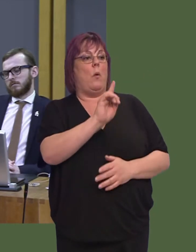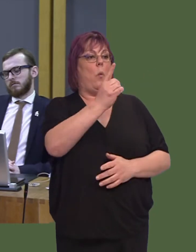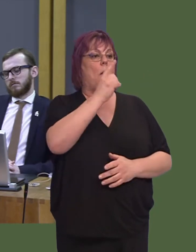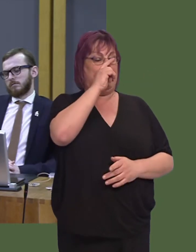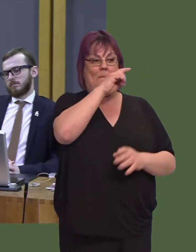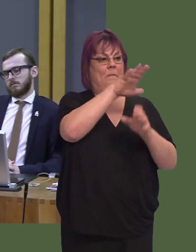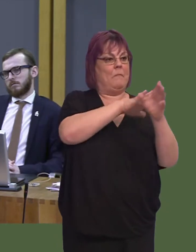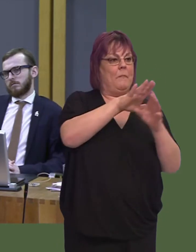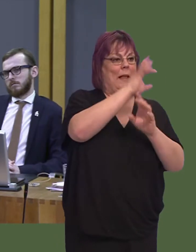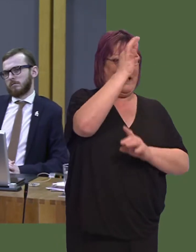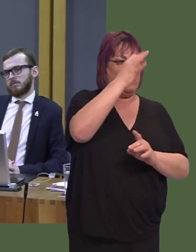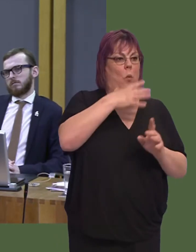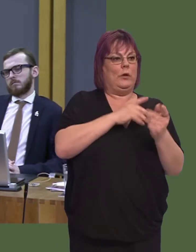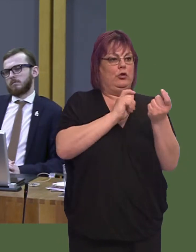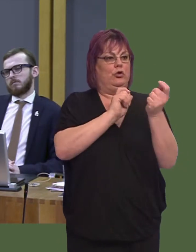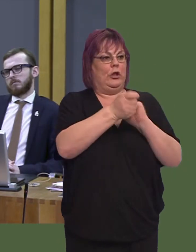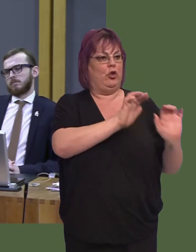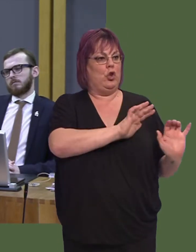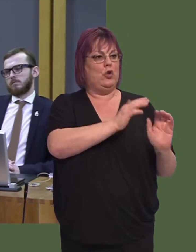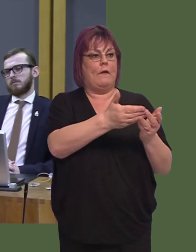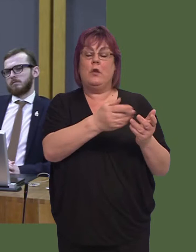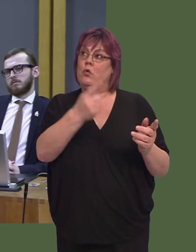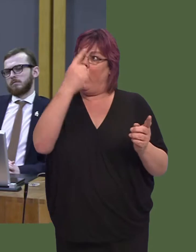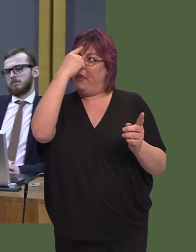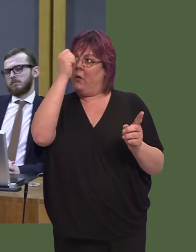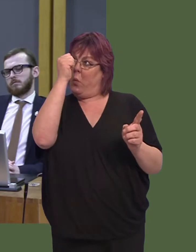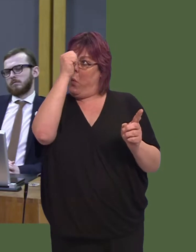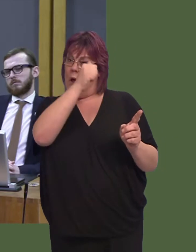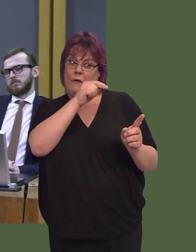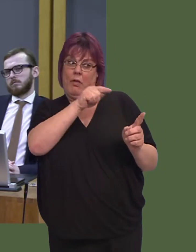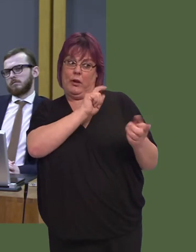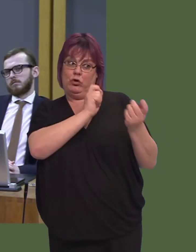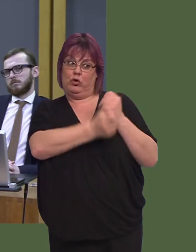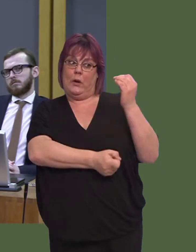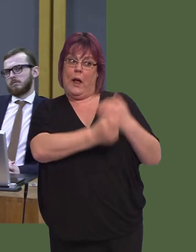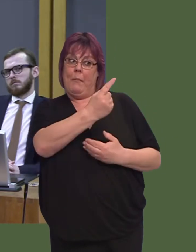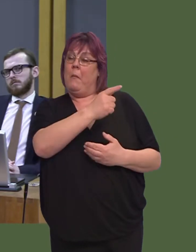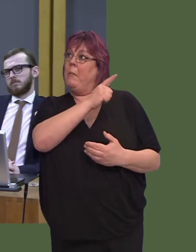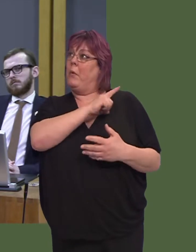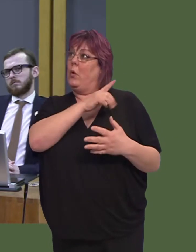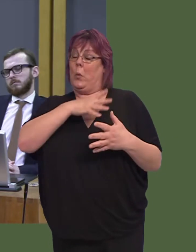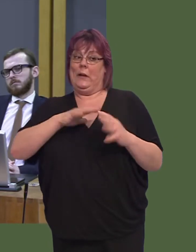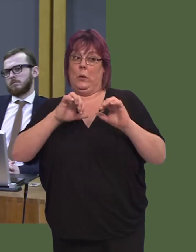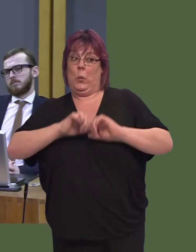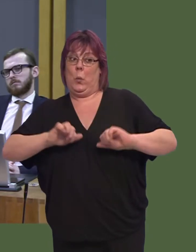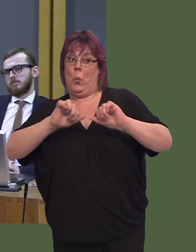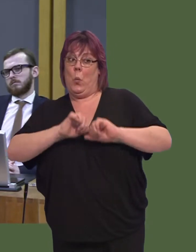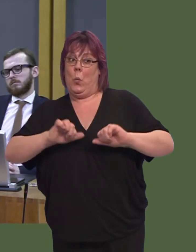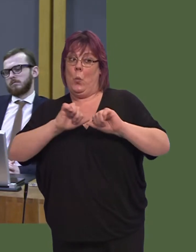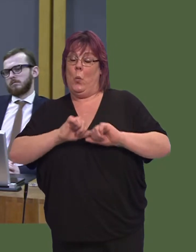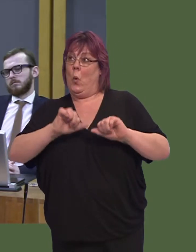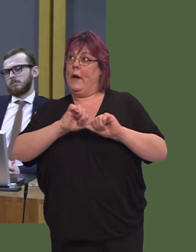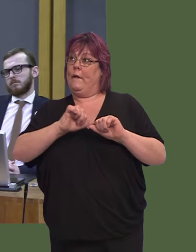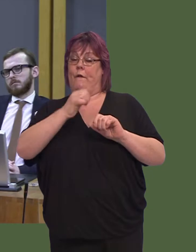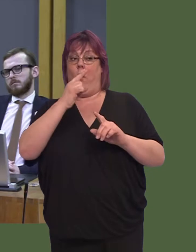their services better. Do you think it's now wise to actually go ahead with any changes with that boundary change whilst we await the consideration of reform